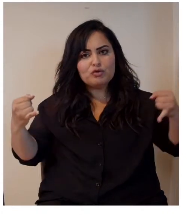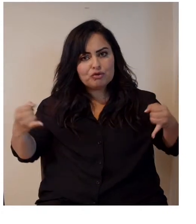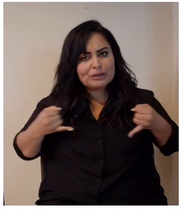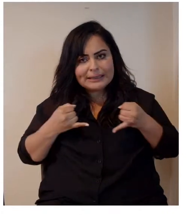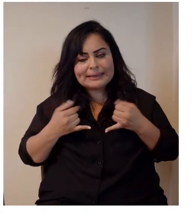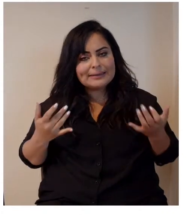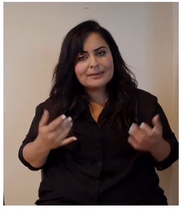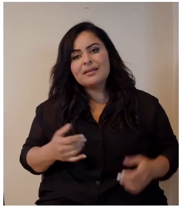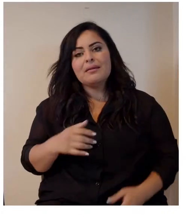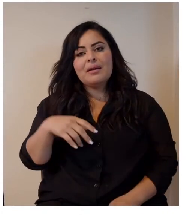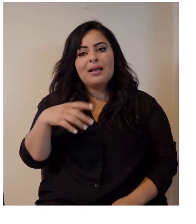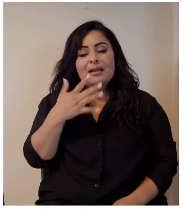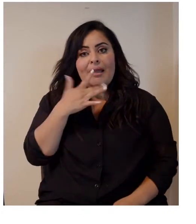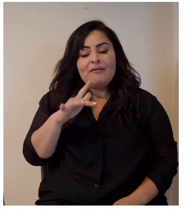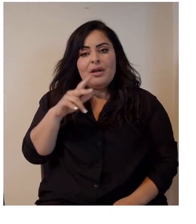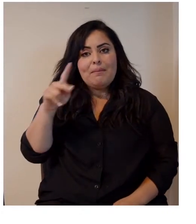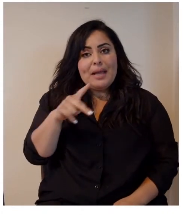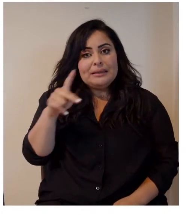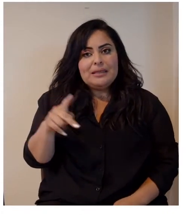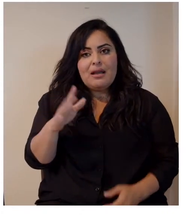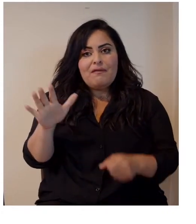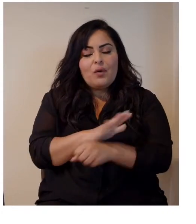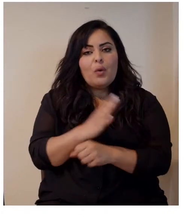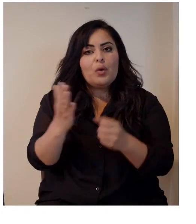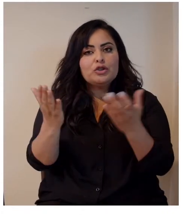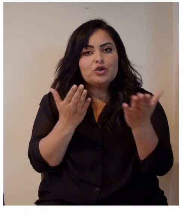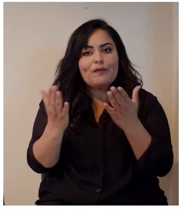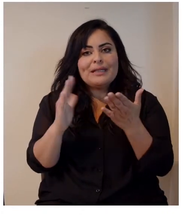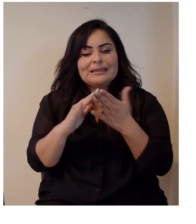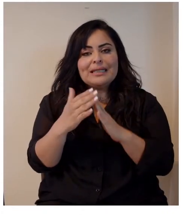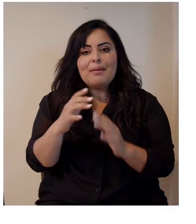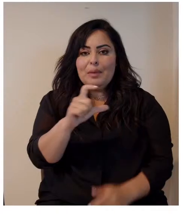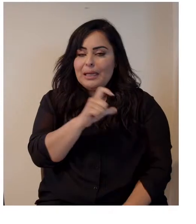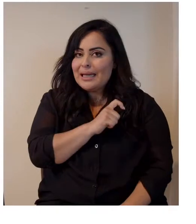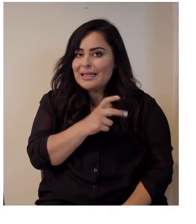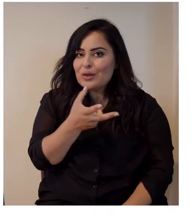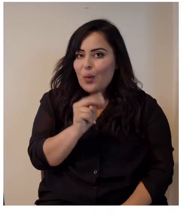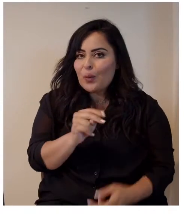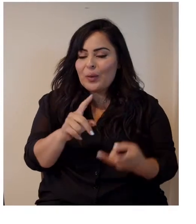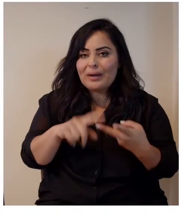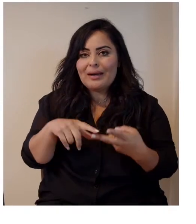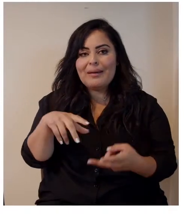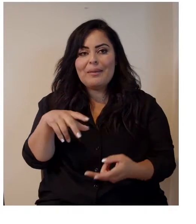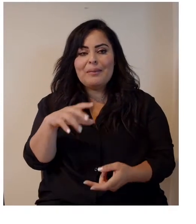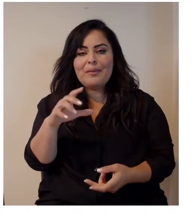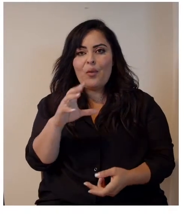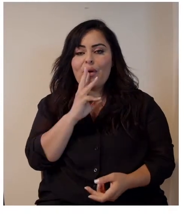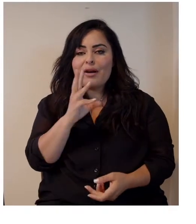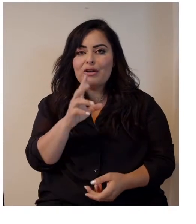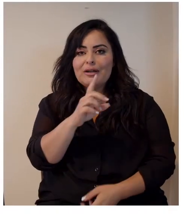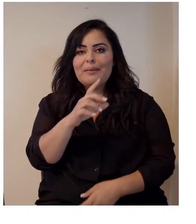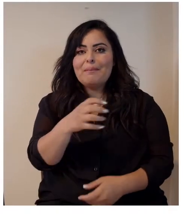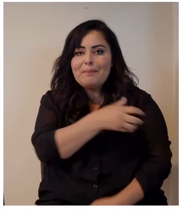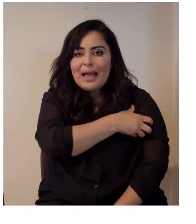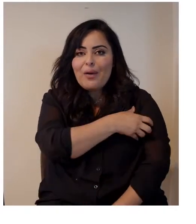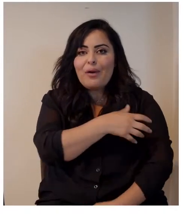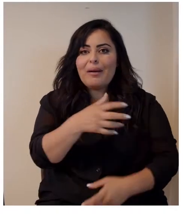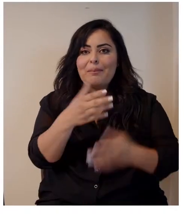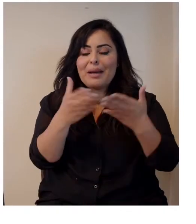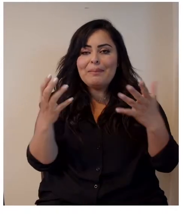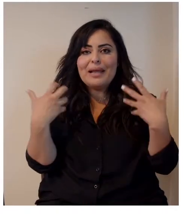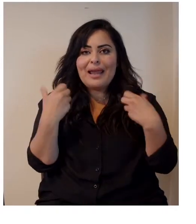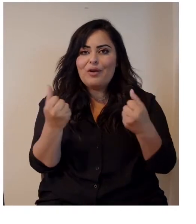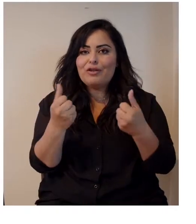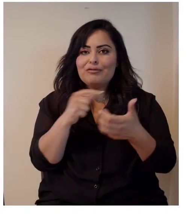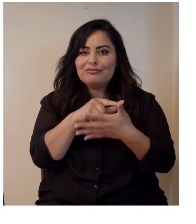Thankfully, Pasadena is a full-service city with its own police, fire, water and power, and public health. This allows